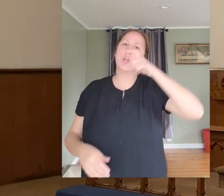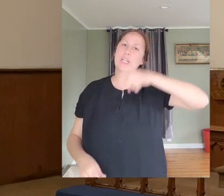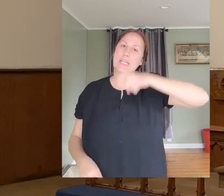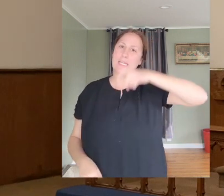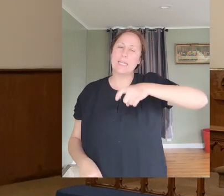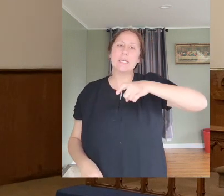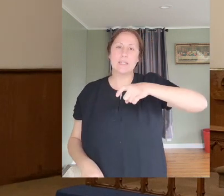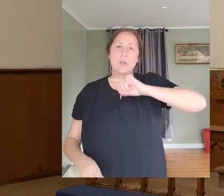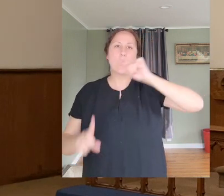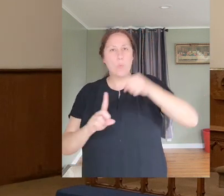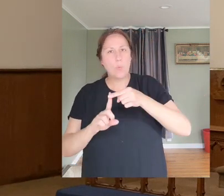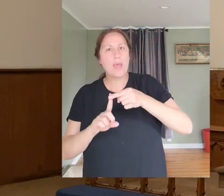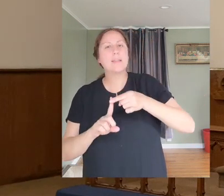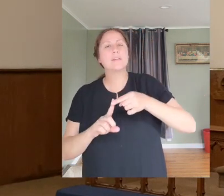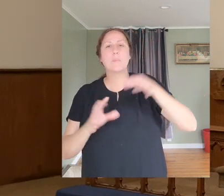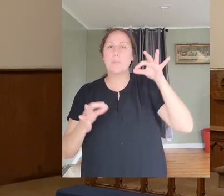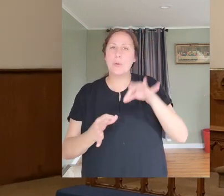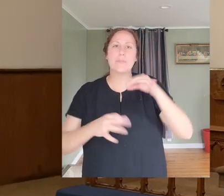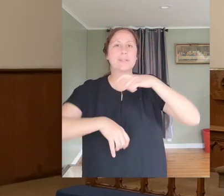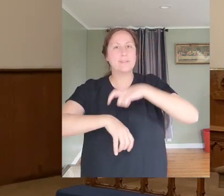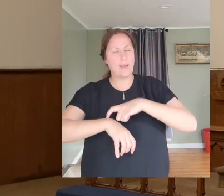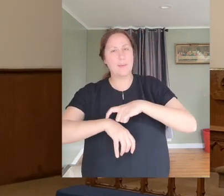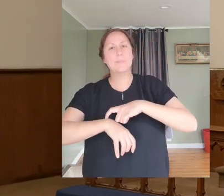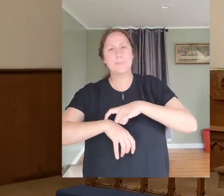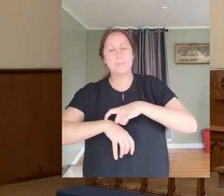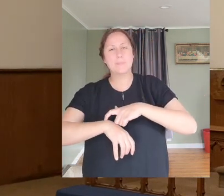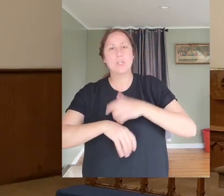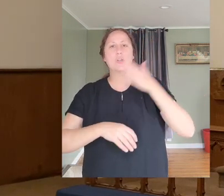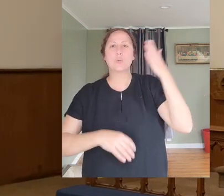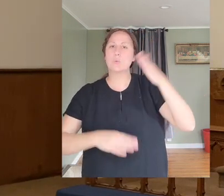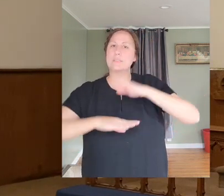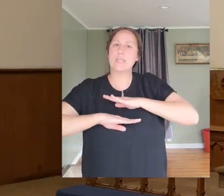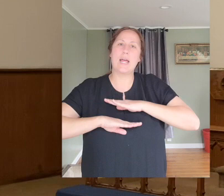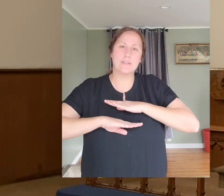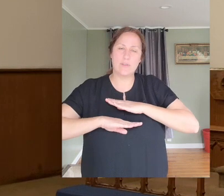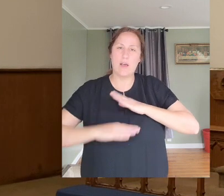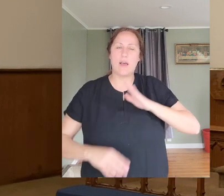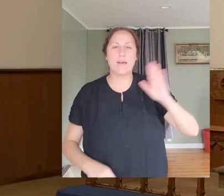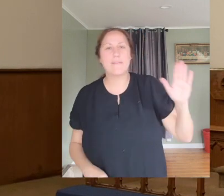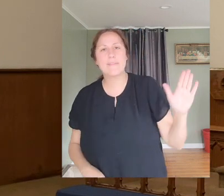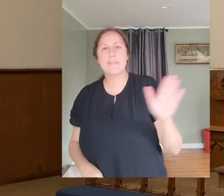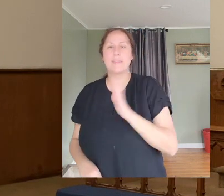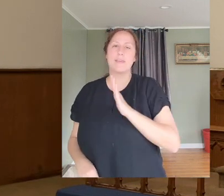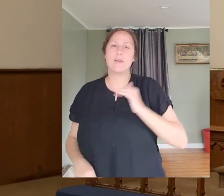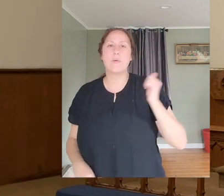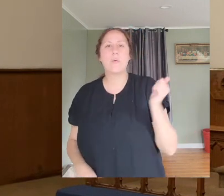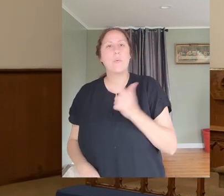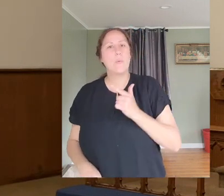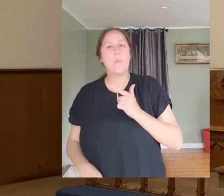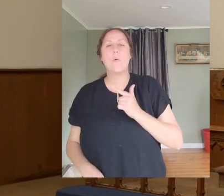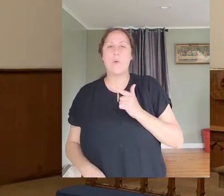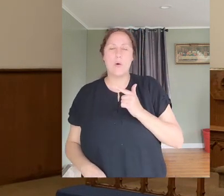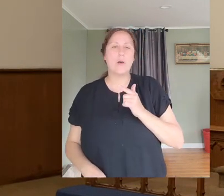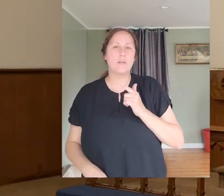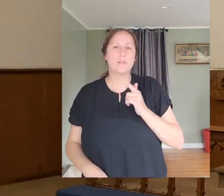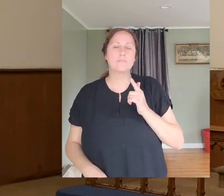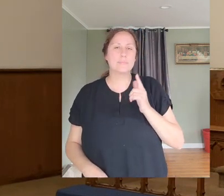season. You open your hand, and you satisfy the desire of every living